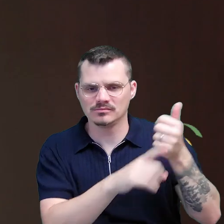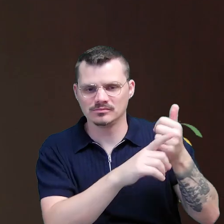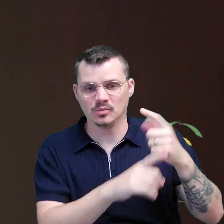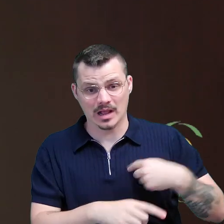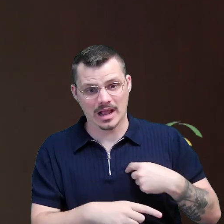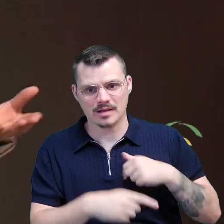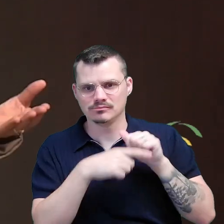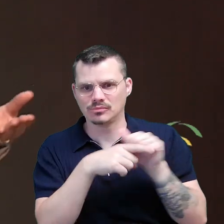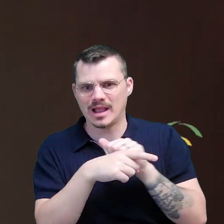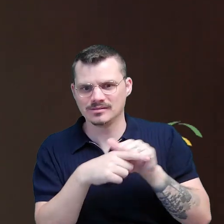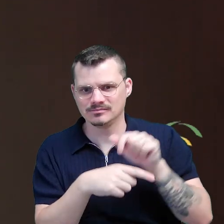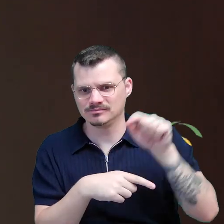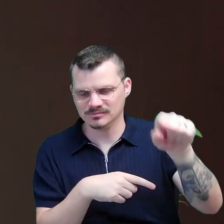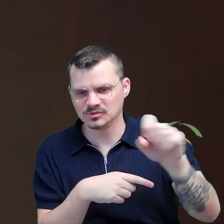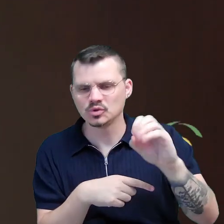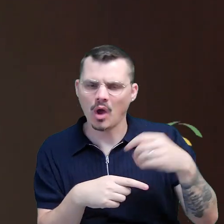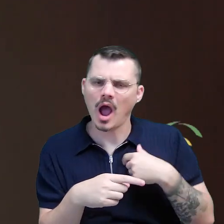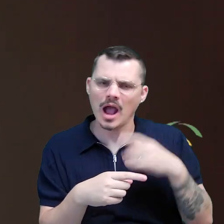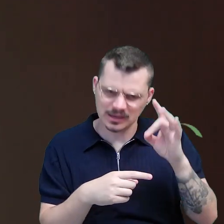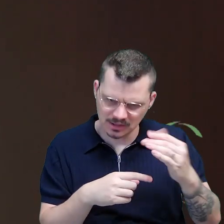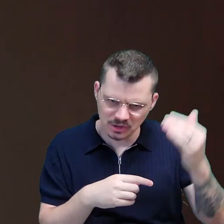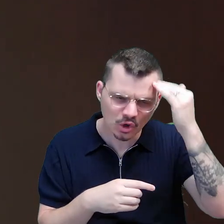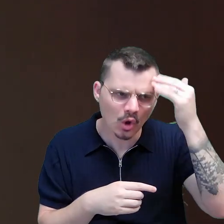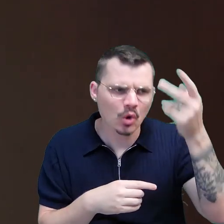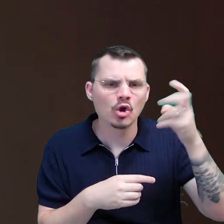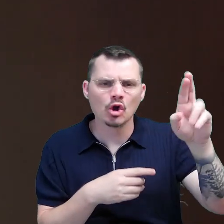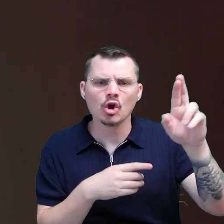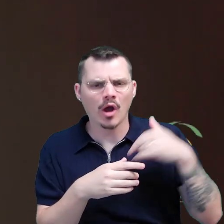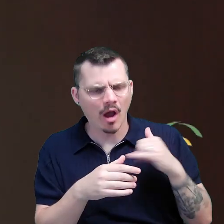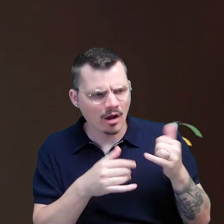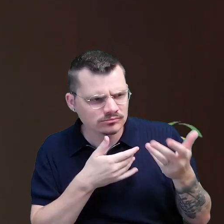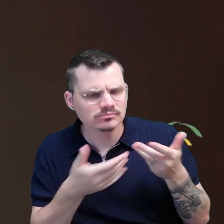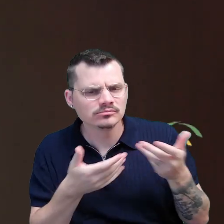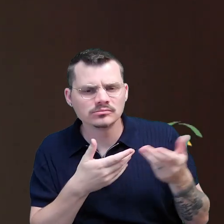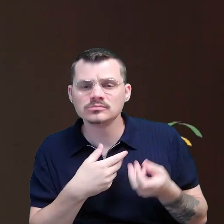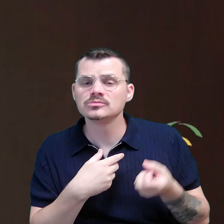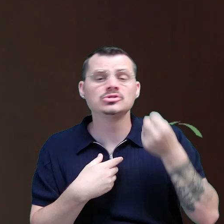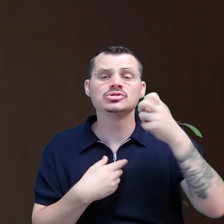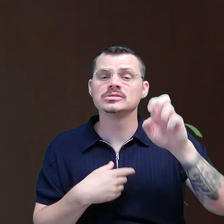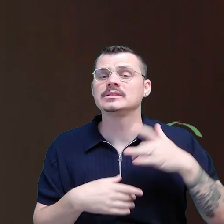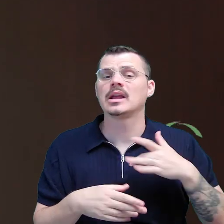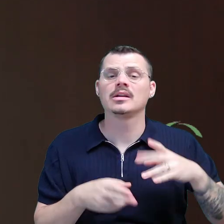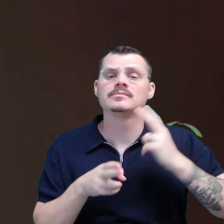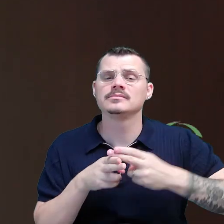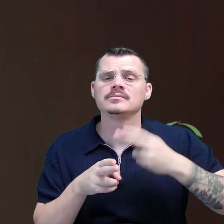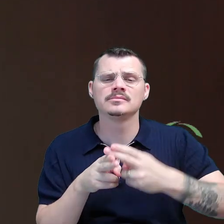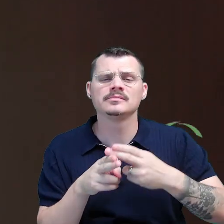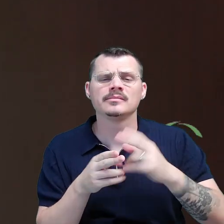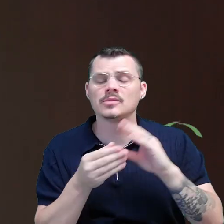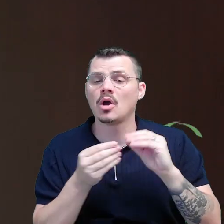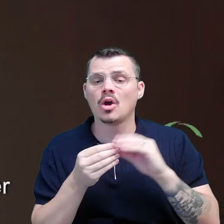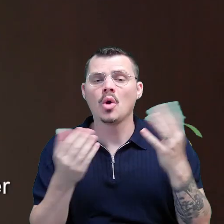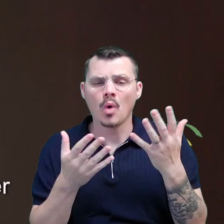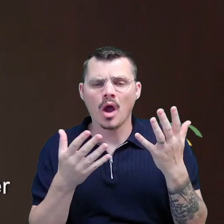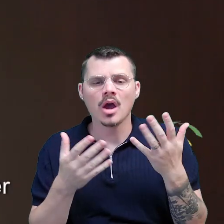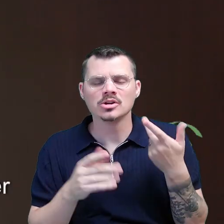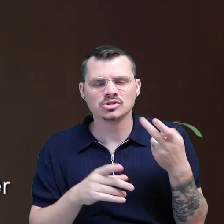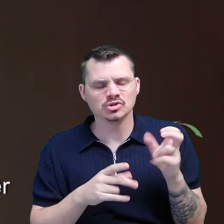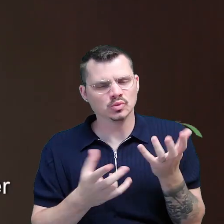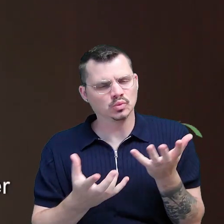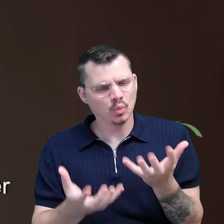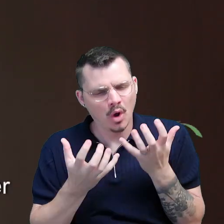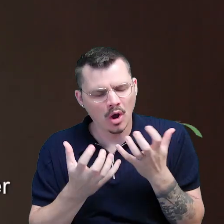years. So I got a chance to get to know her. She would talk about the longing to have